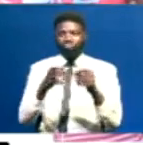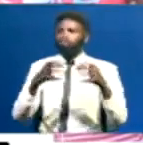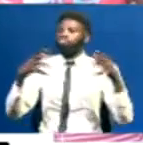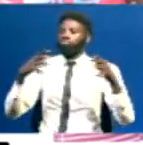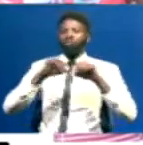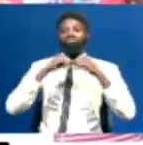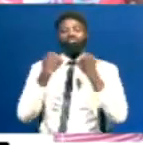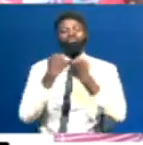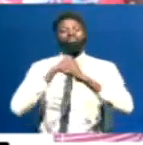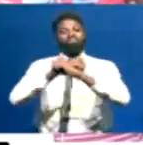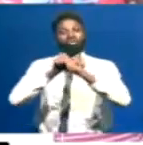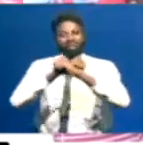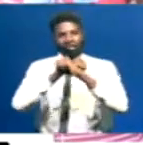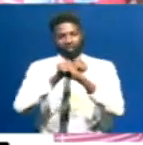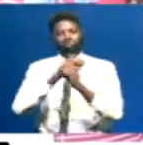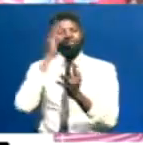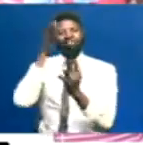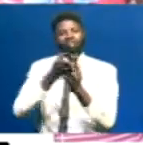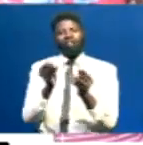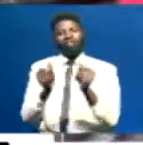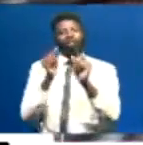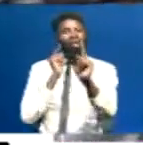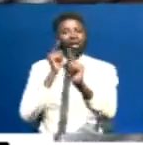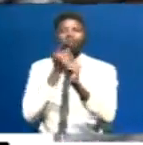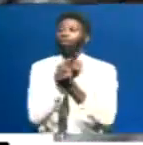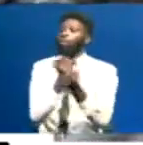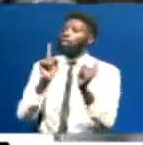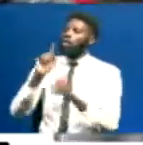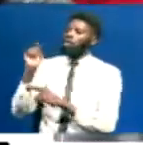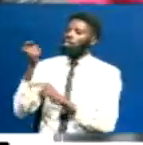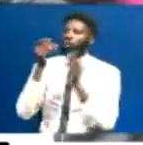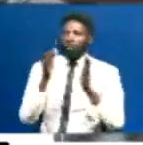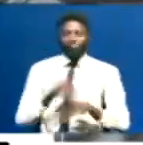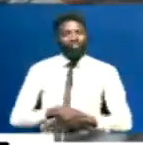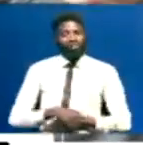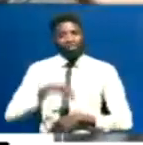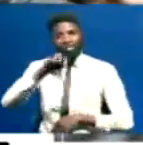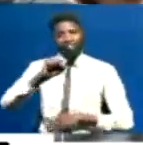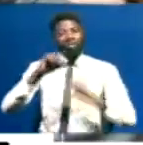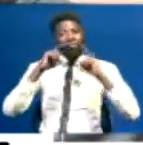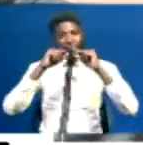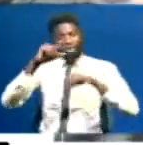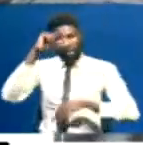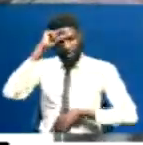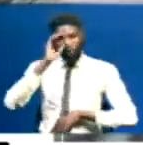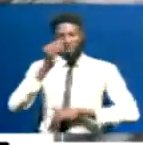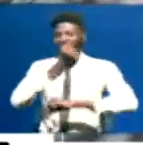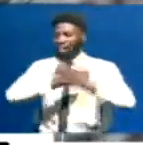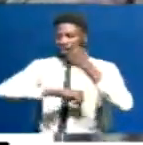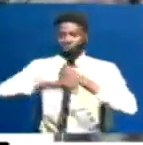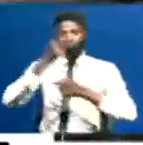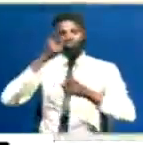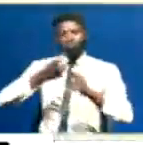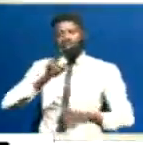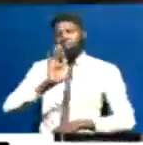protection interventions to all deserving Kenyans. The CS says the state will redouble its efforts in the Inua Jamii cash